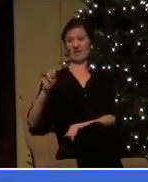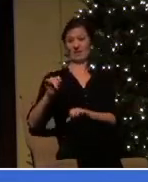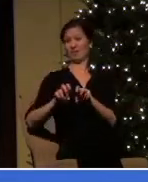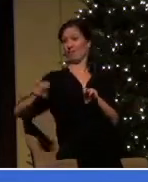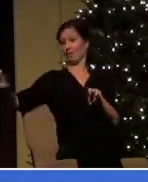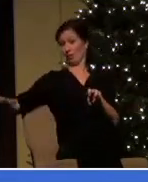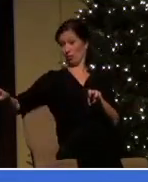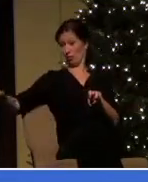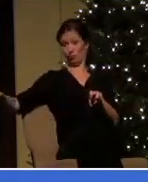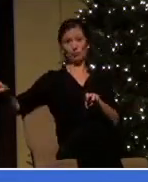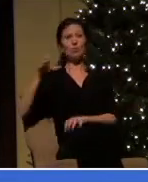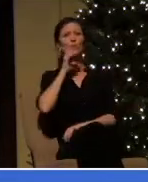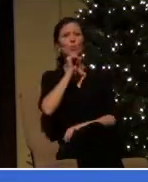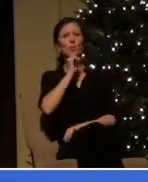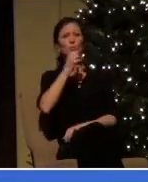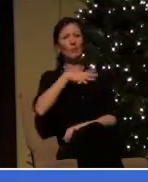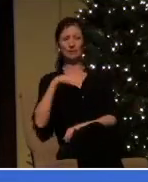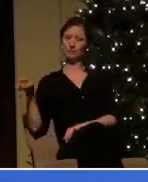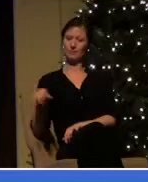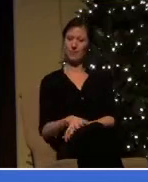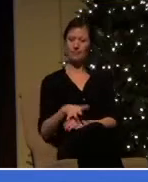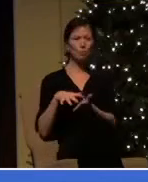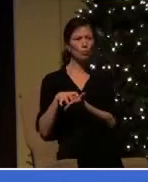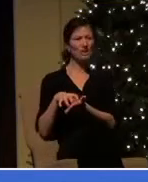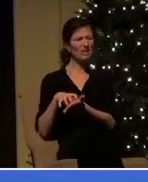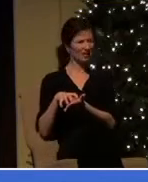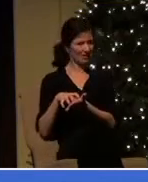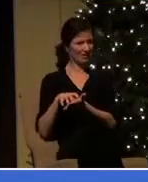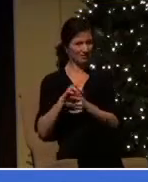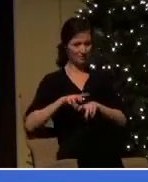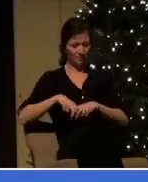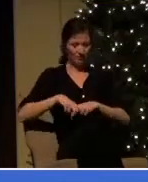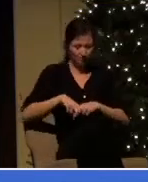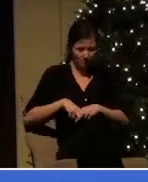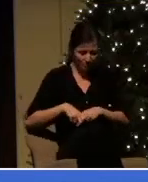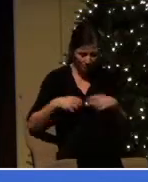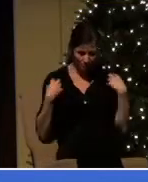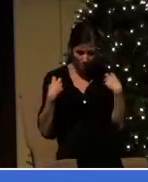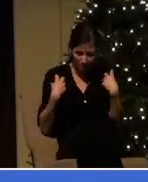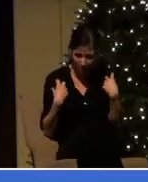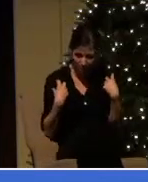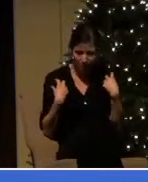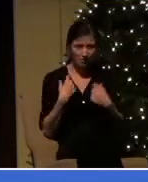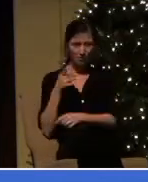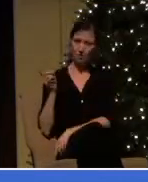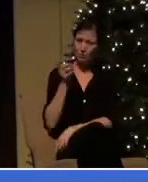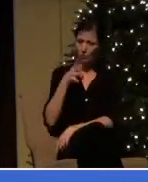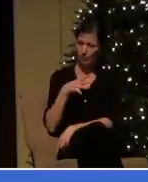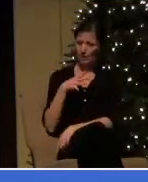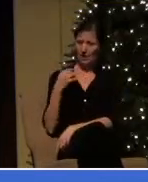the path was an older woman. She was frail and bent over from the weight of her shoulders. She had a